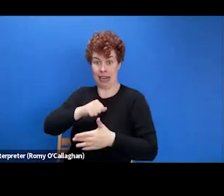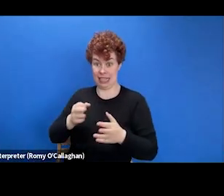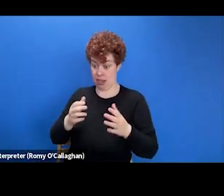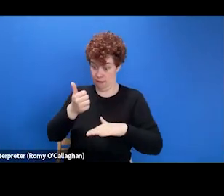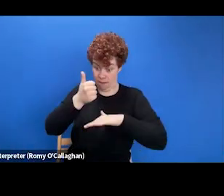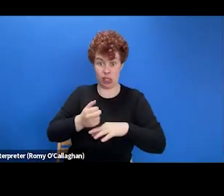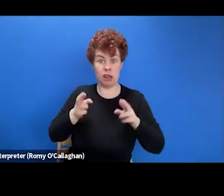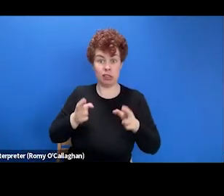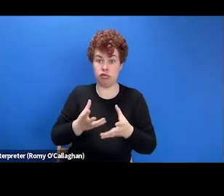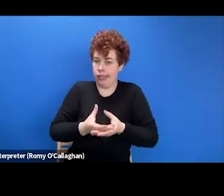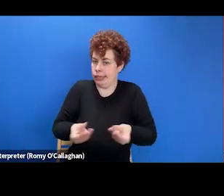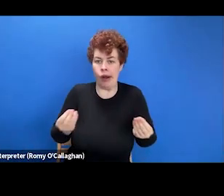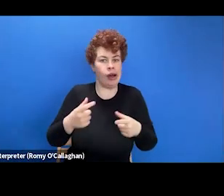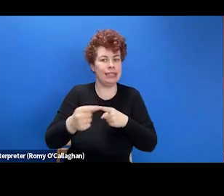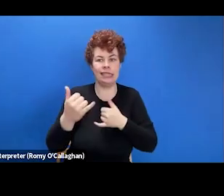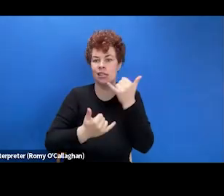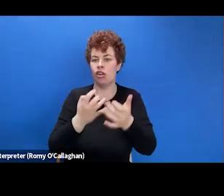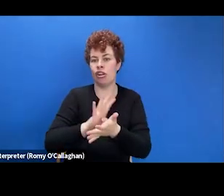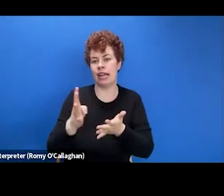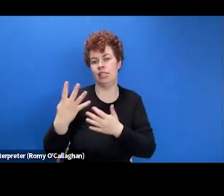since 1948.